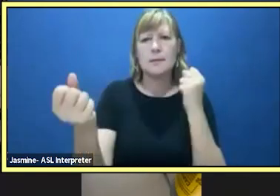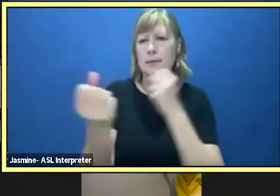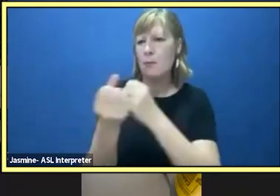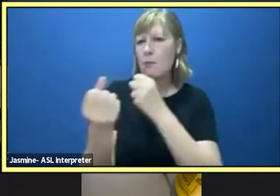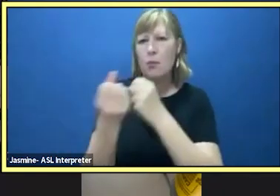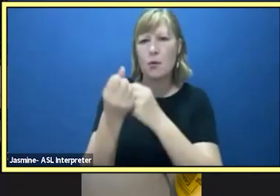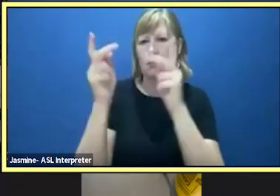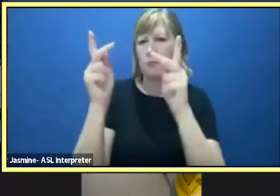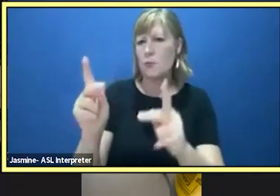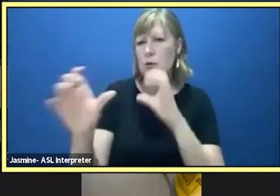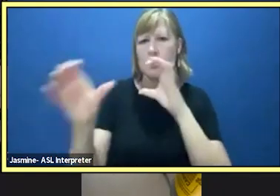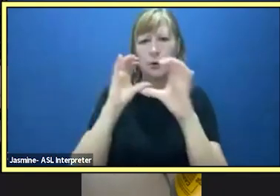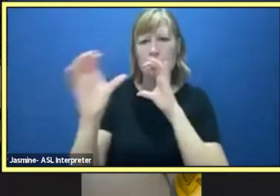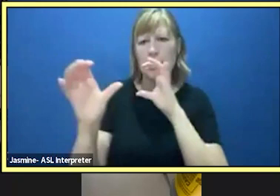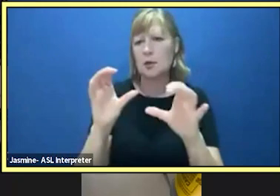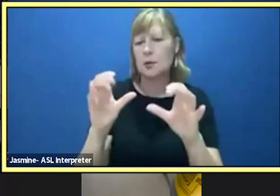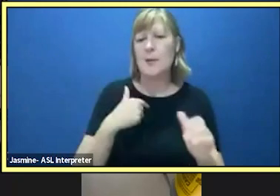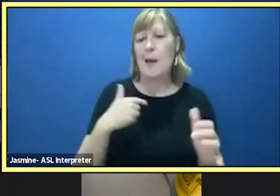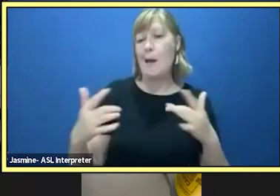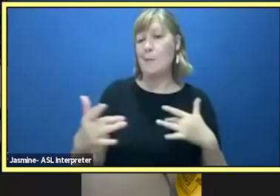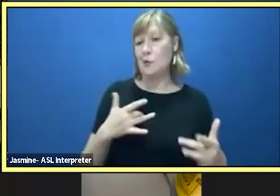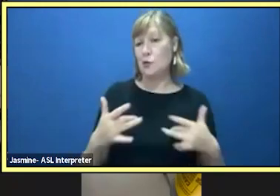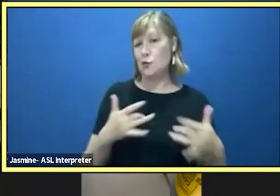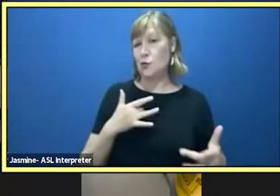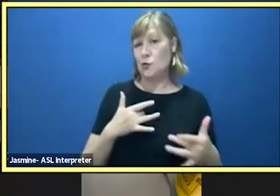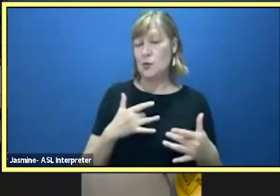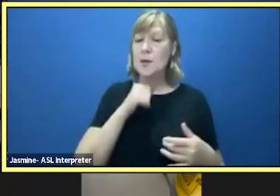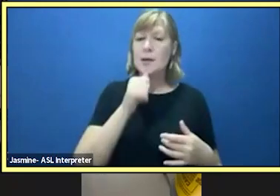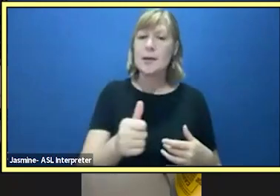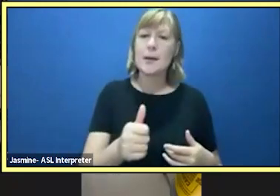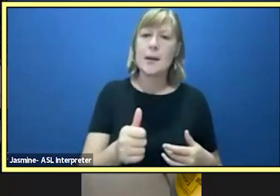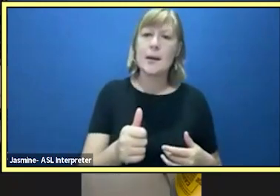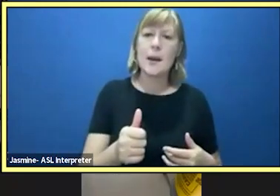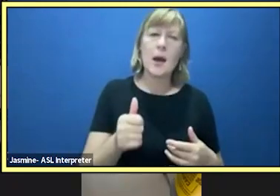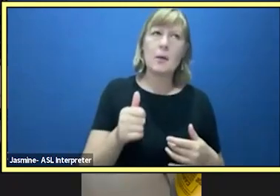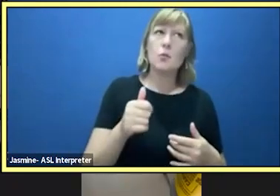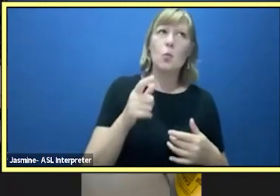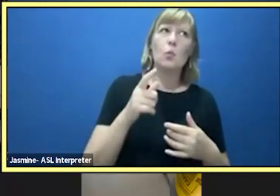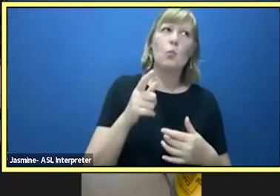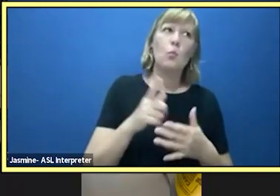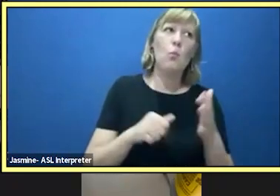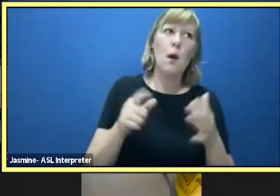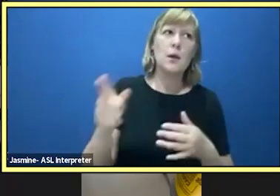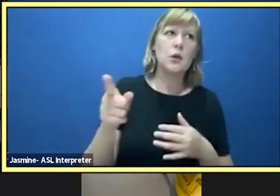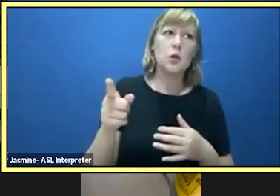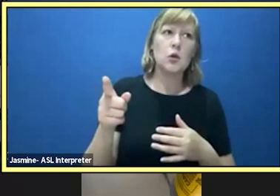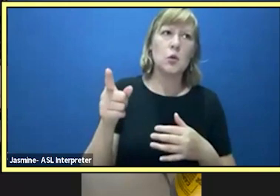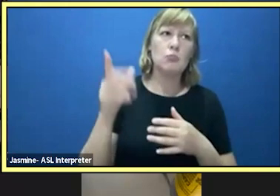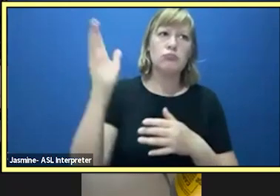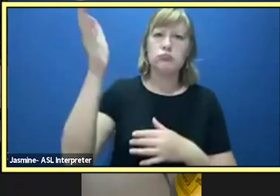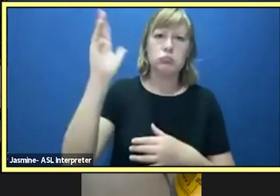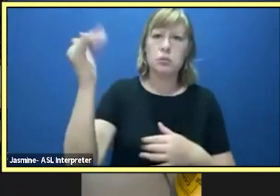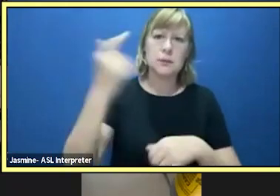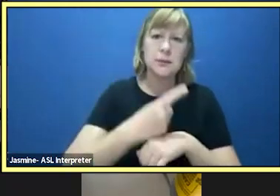a lot of concerns, not so much about what you're saying and describing today, but the way the certification